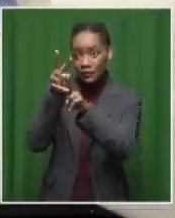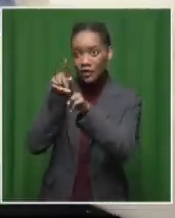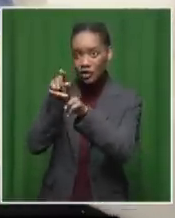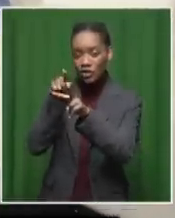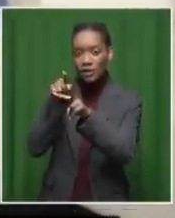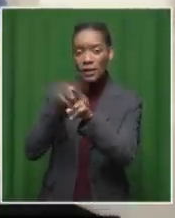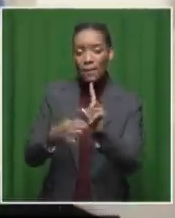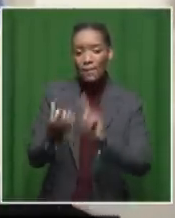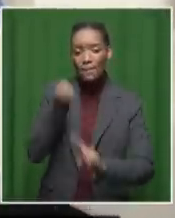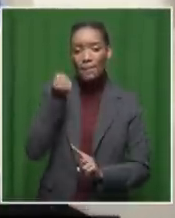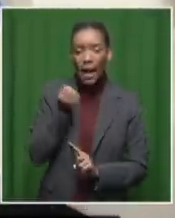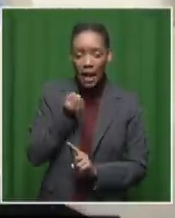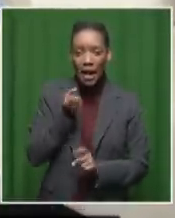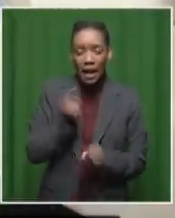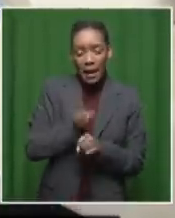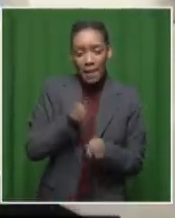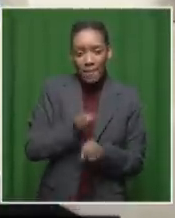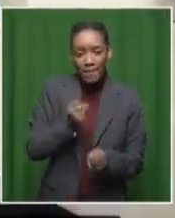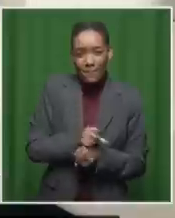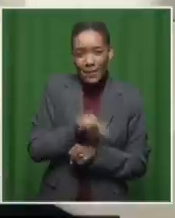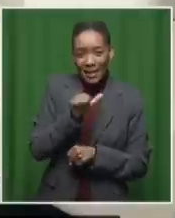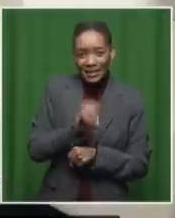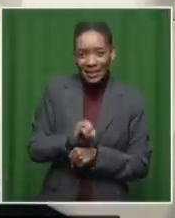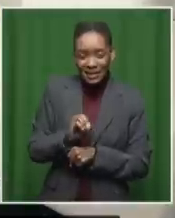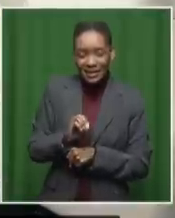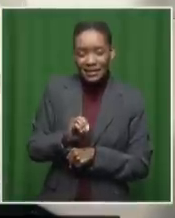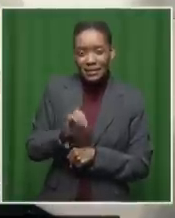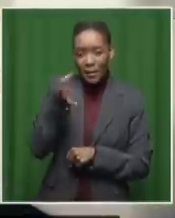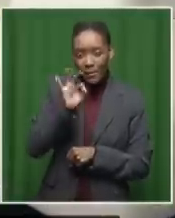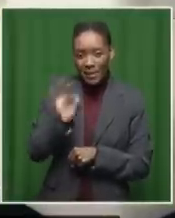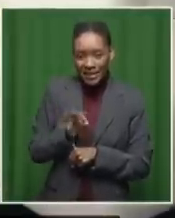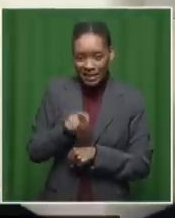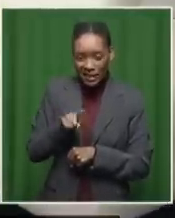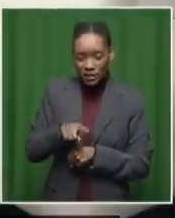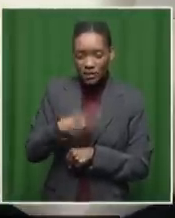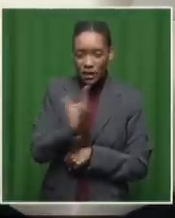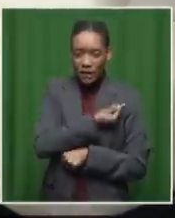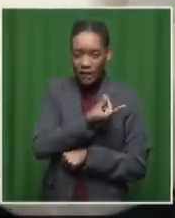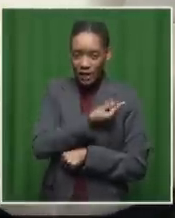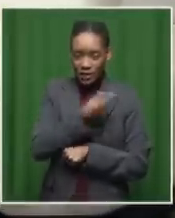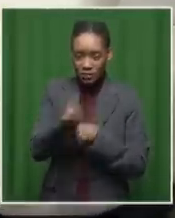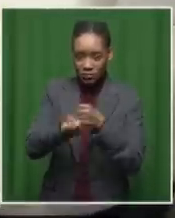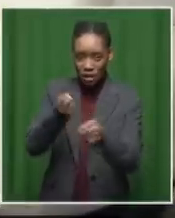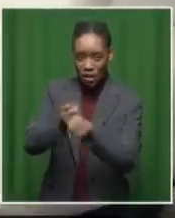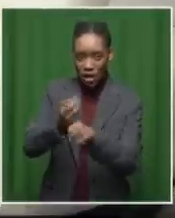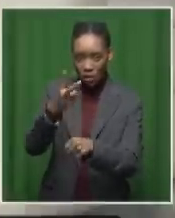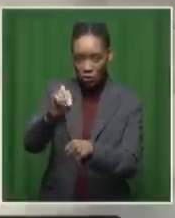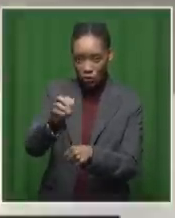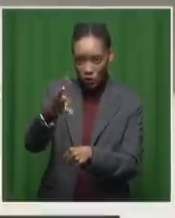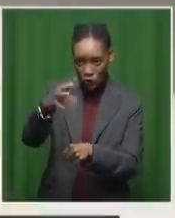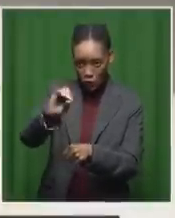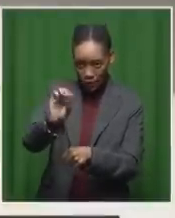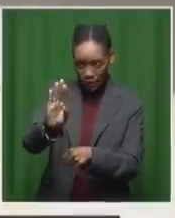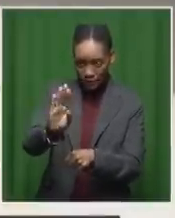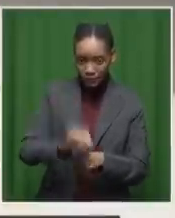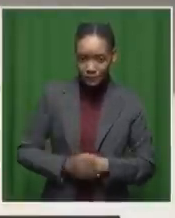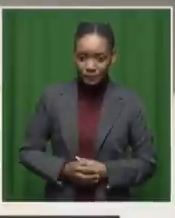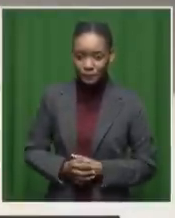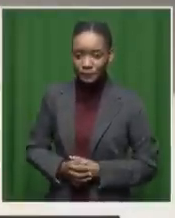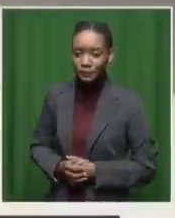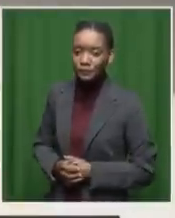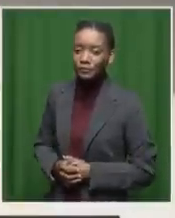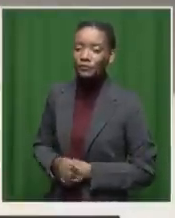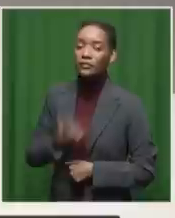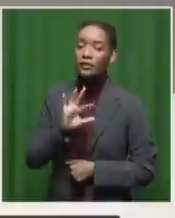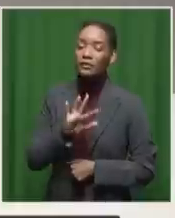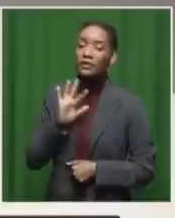at least 60% of those vaccines by 2040? We have 1.4 billion Africans living in